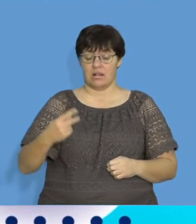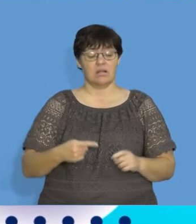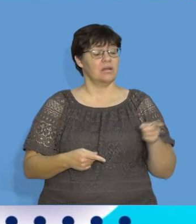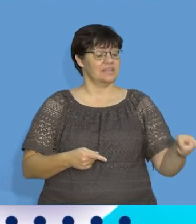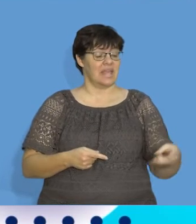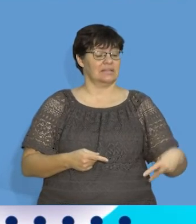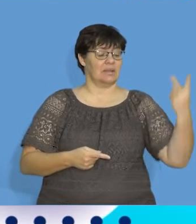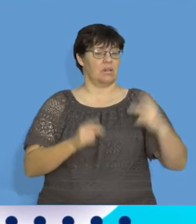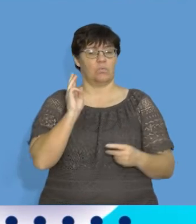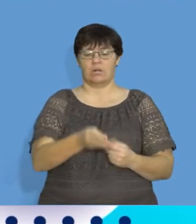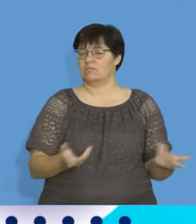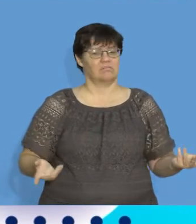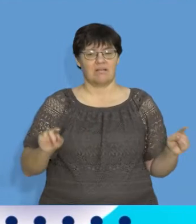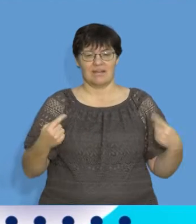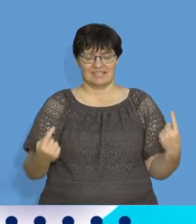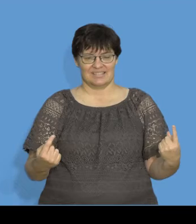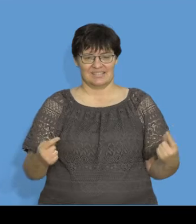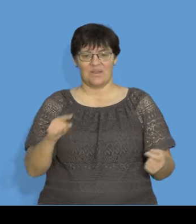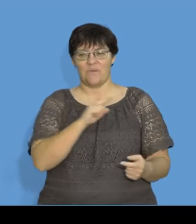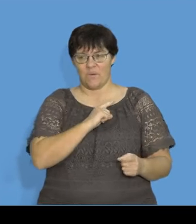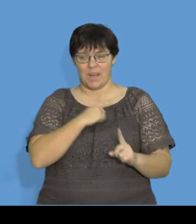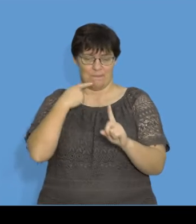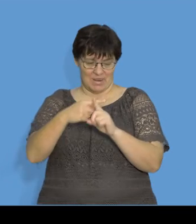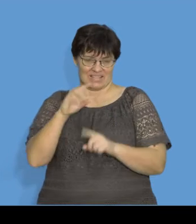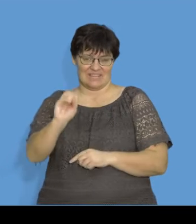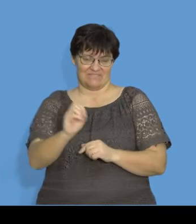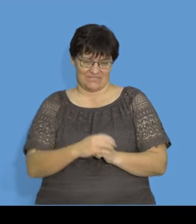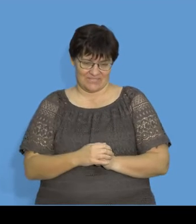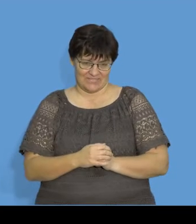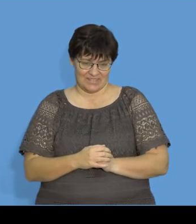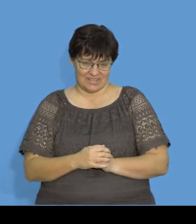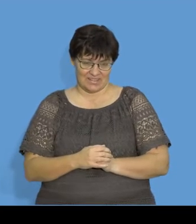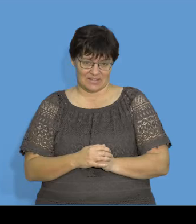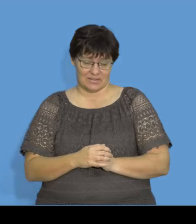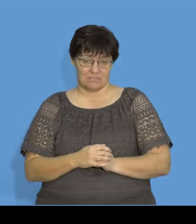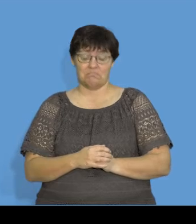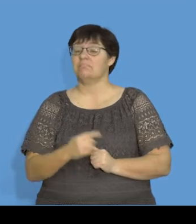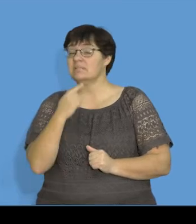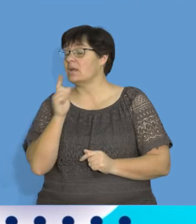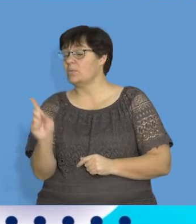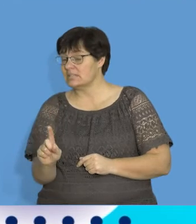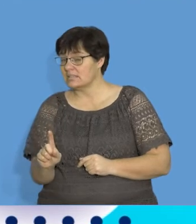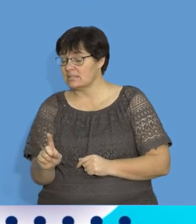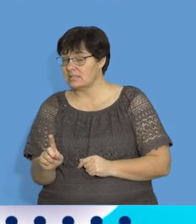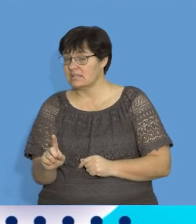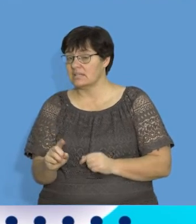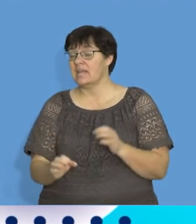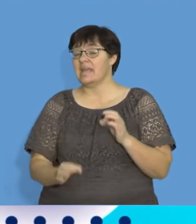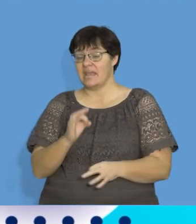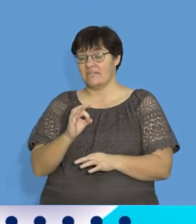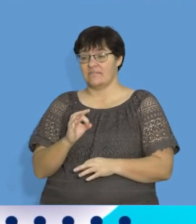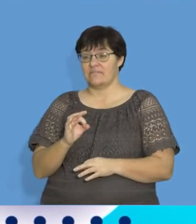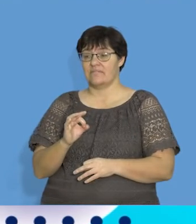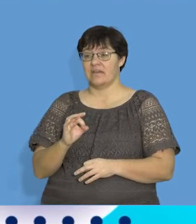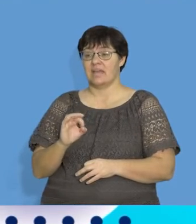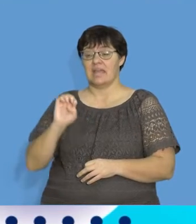mechanical energy will double. Why? Because of the plus sign. What I can say to you, though, is if potential